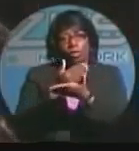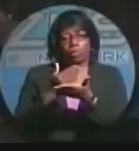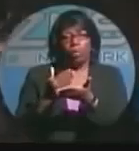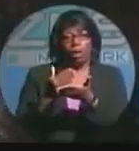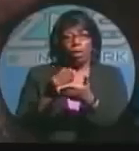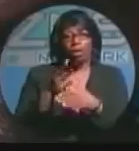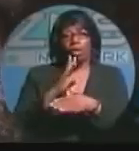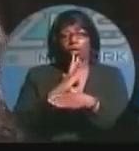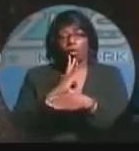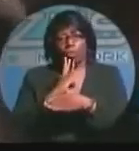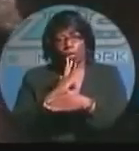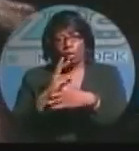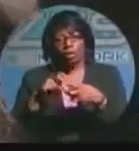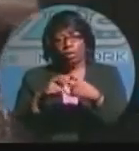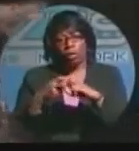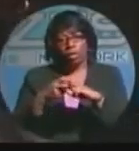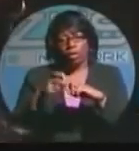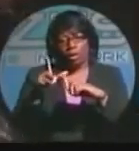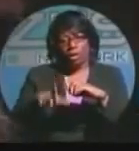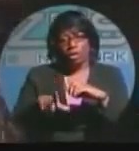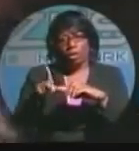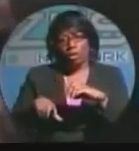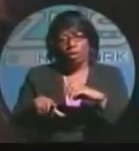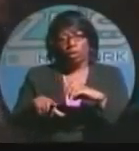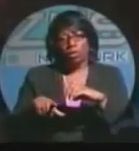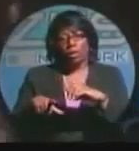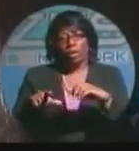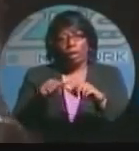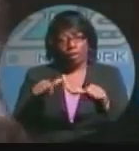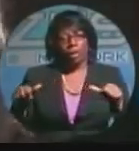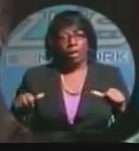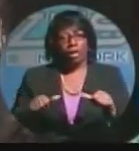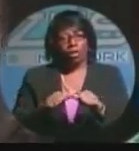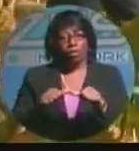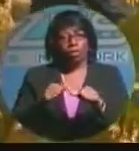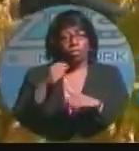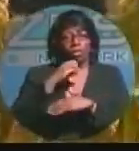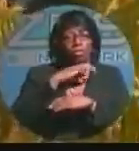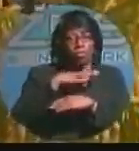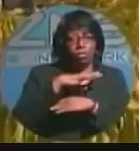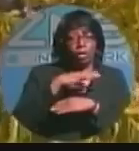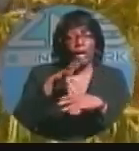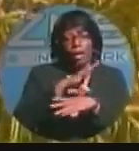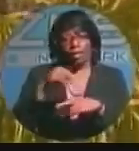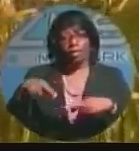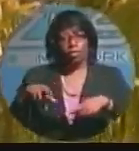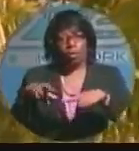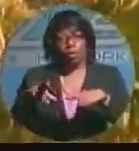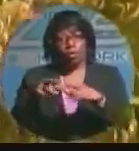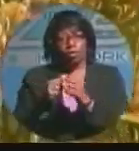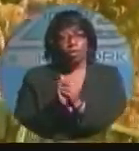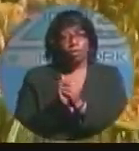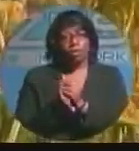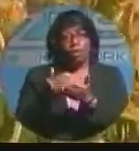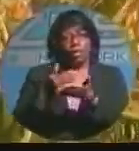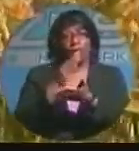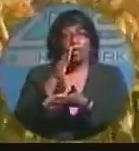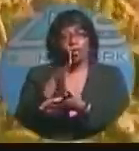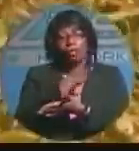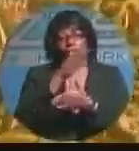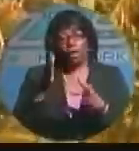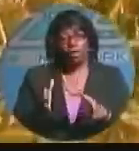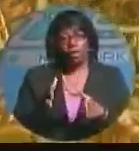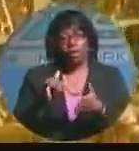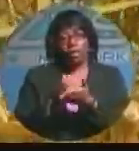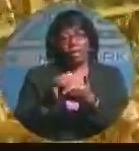the water issue, being low-lying issues and the debris and the road. Some relatively bad news for the farming industry, though, as